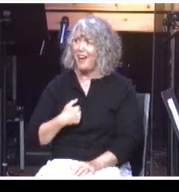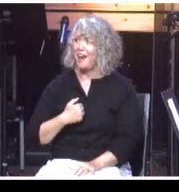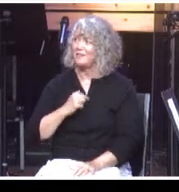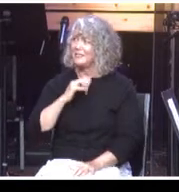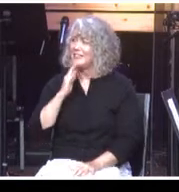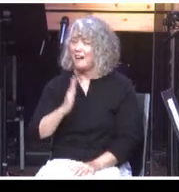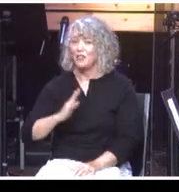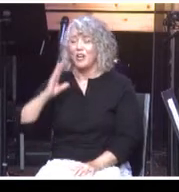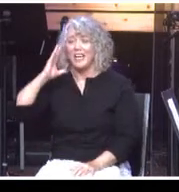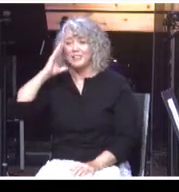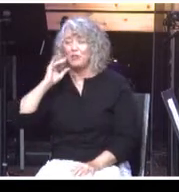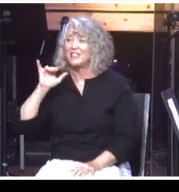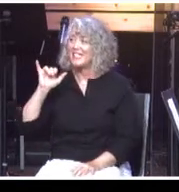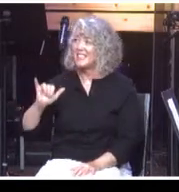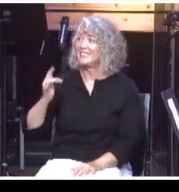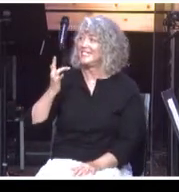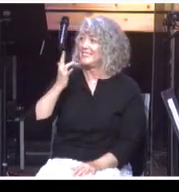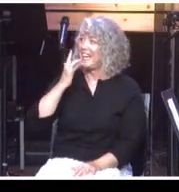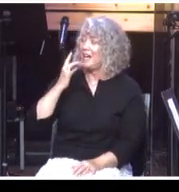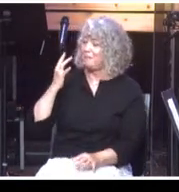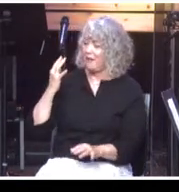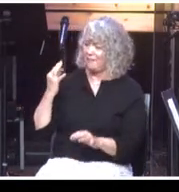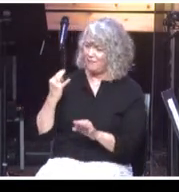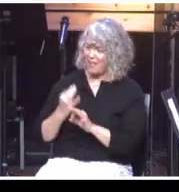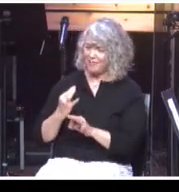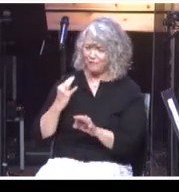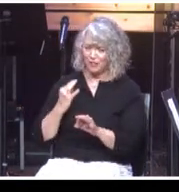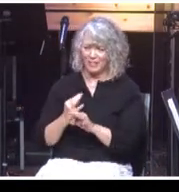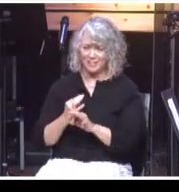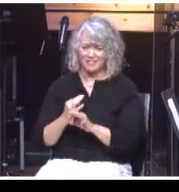we've never experienced this kind of faithfulness anywhere else.